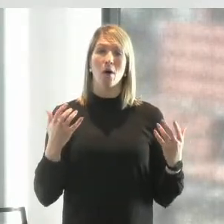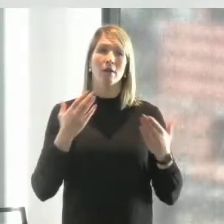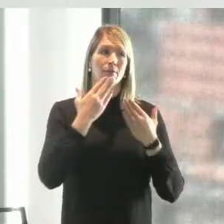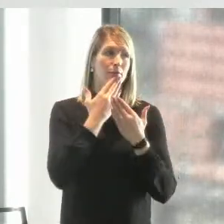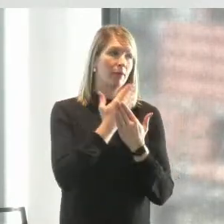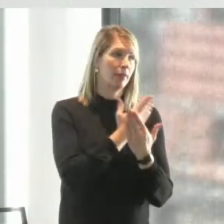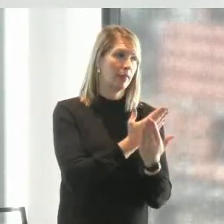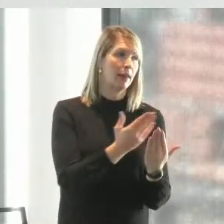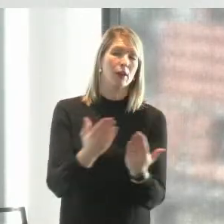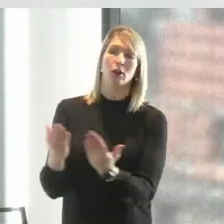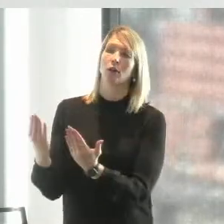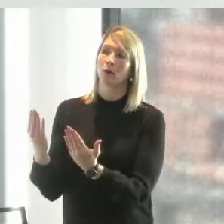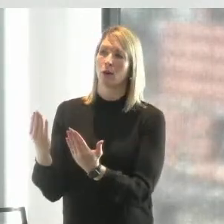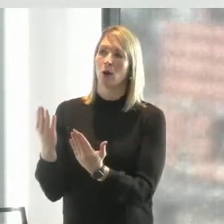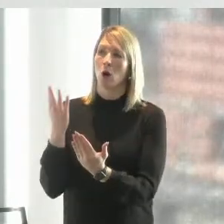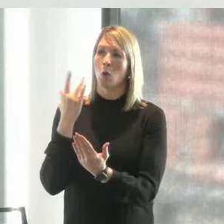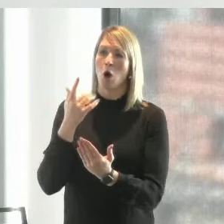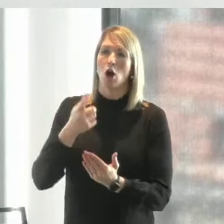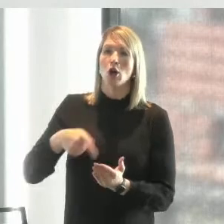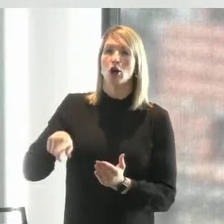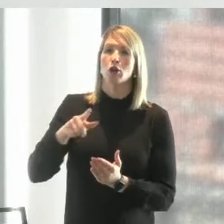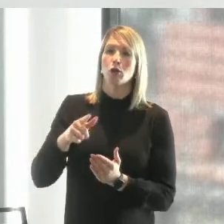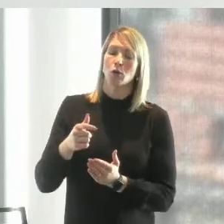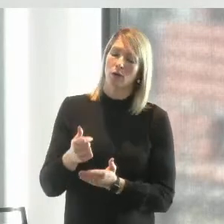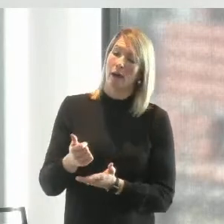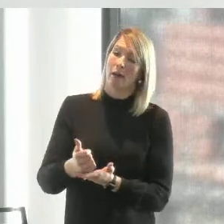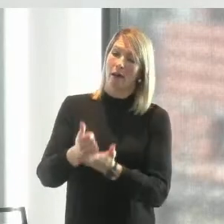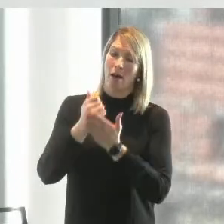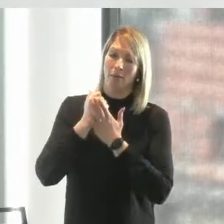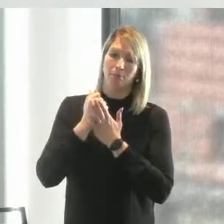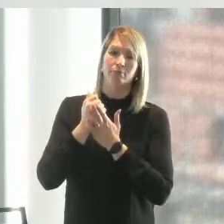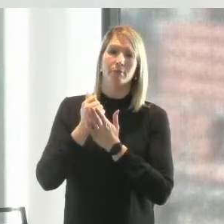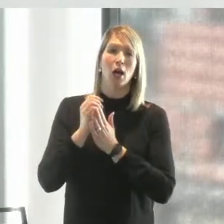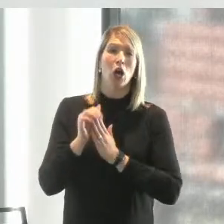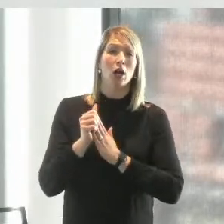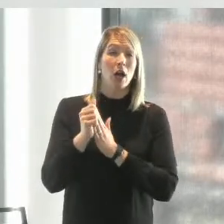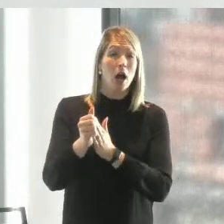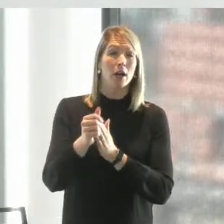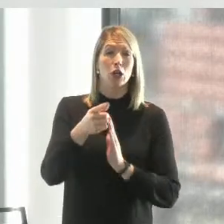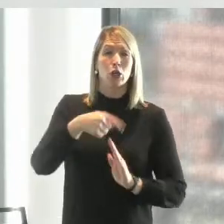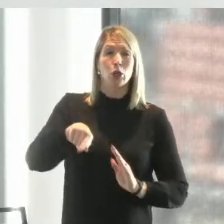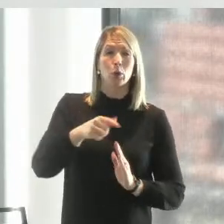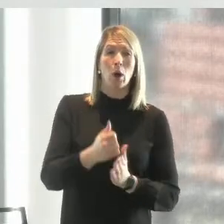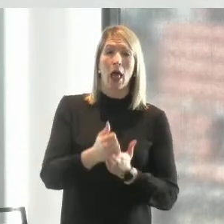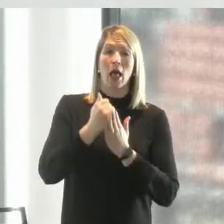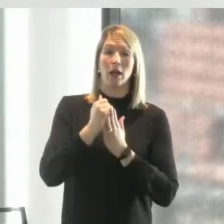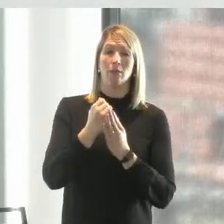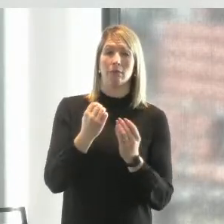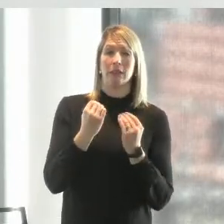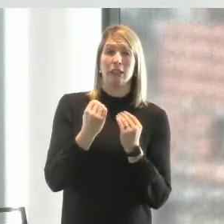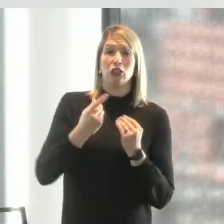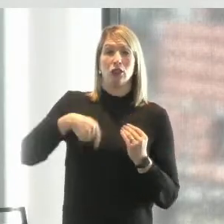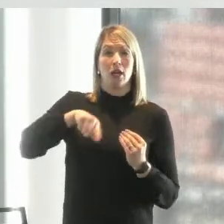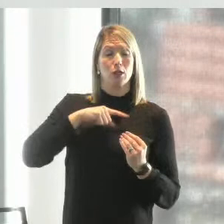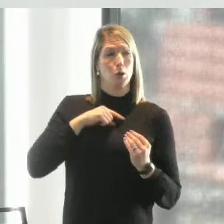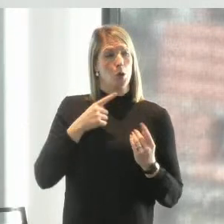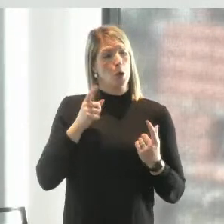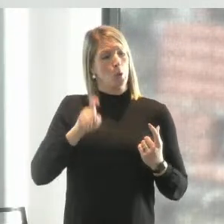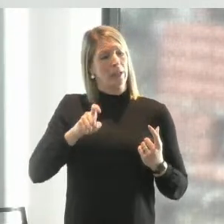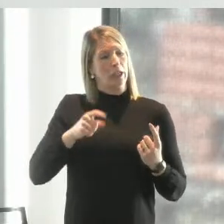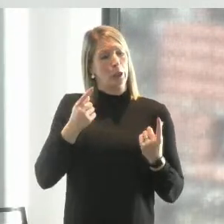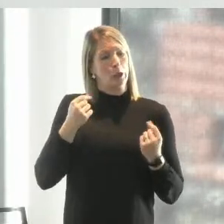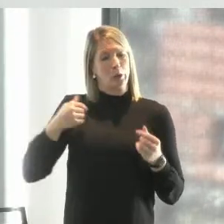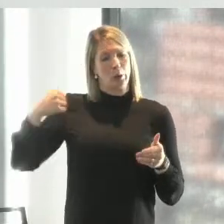of you because you have been guiding posts to get us to this place. You have taught us what needs to be done. Our consultations